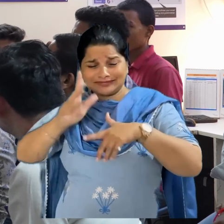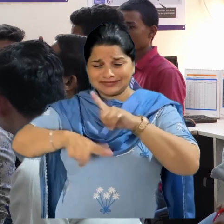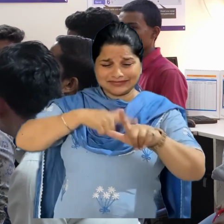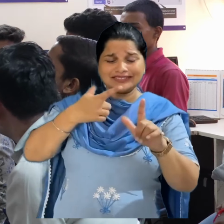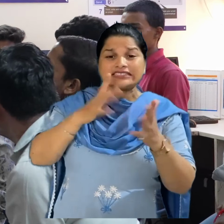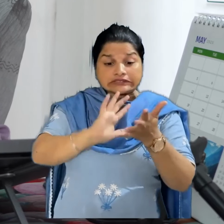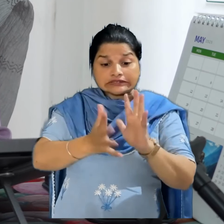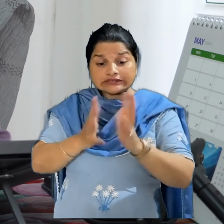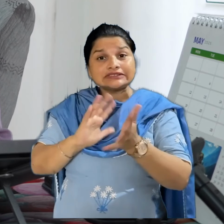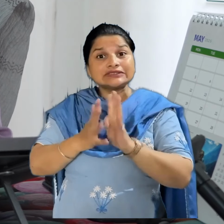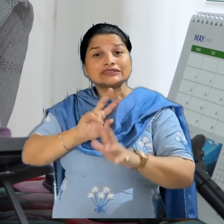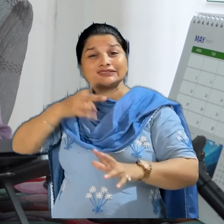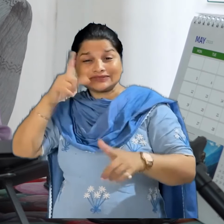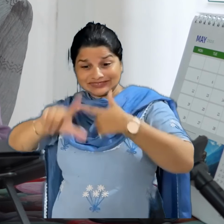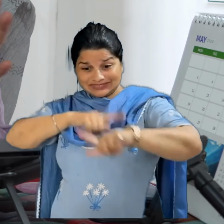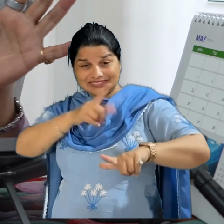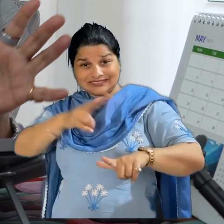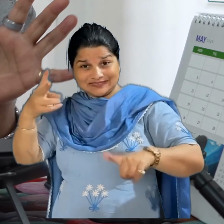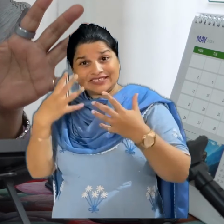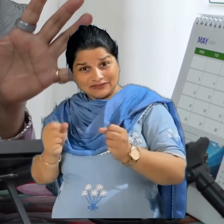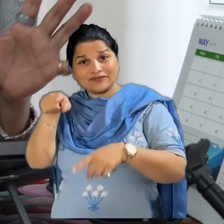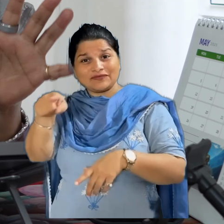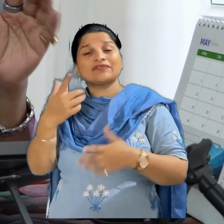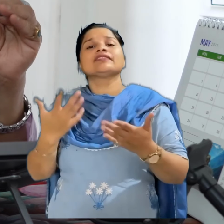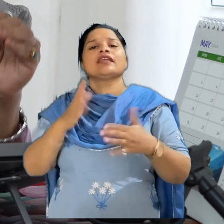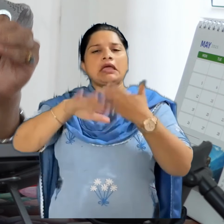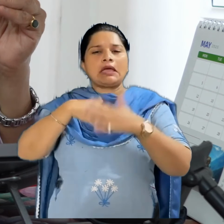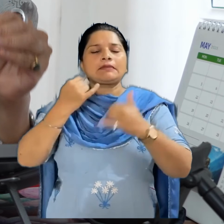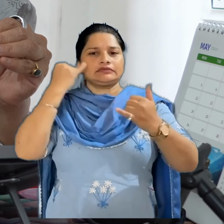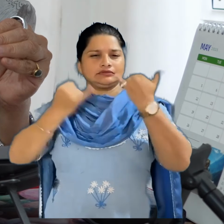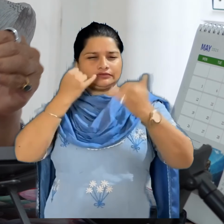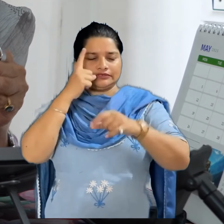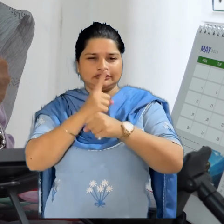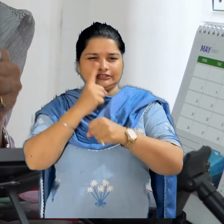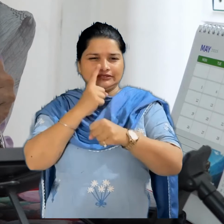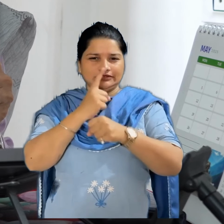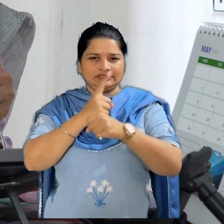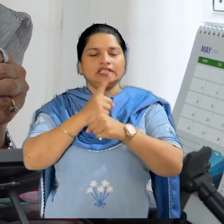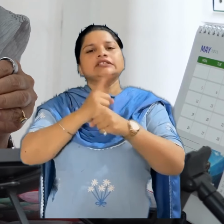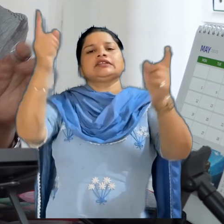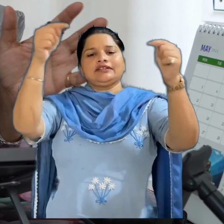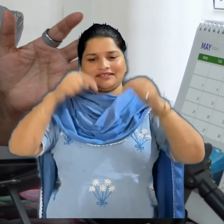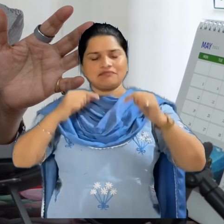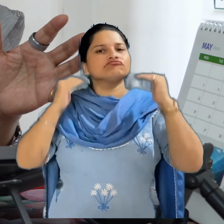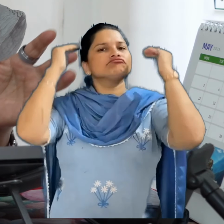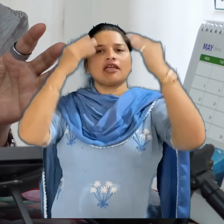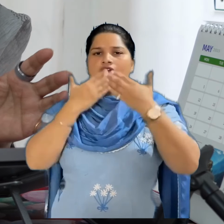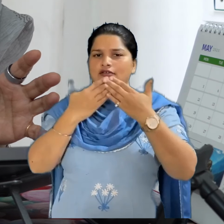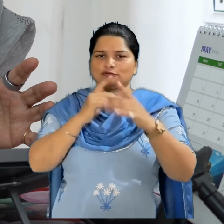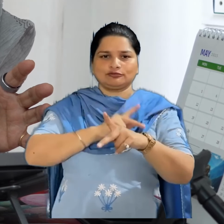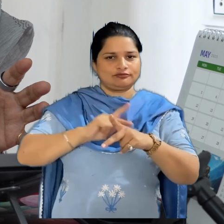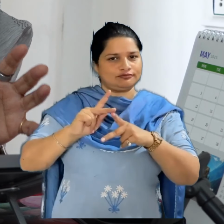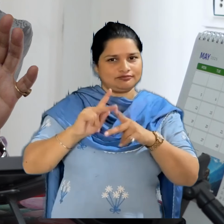be capable of. I couldn't find teachers. Teachers would come, all very qualified special educators, but they'd say, no, sorry, no